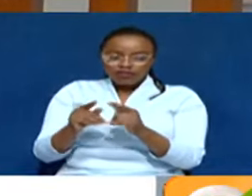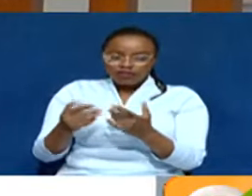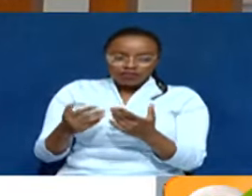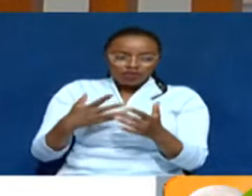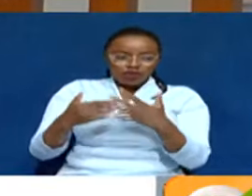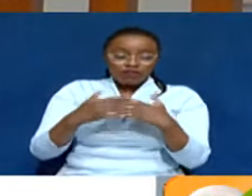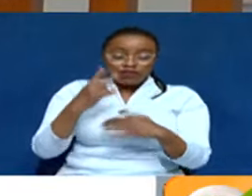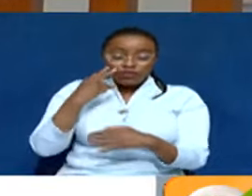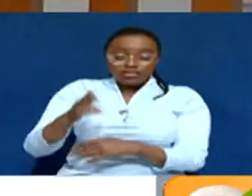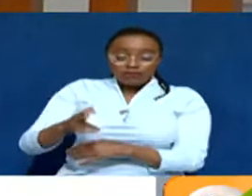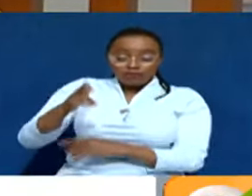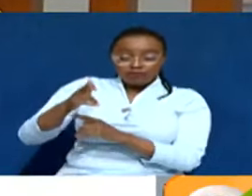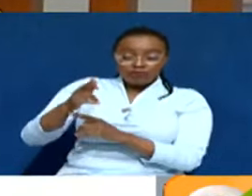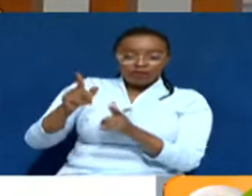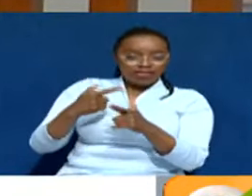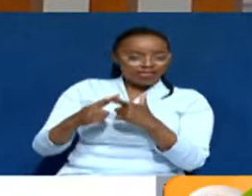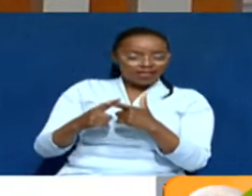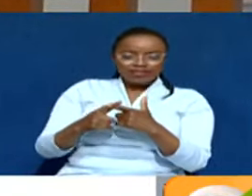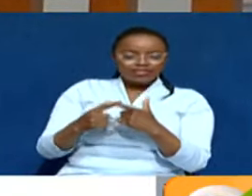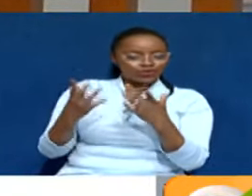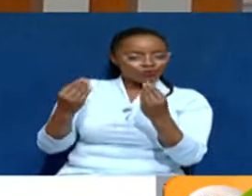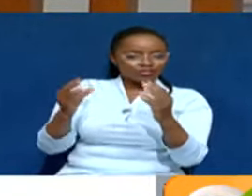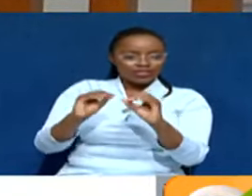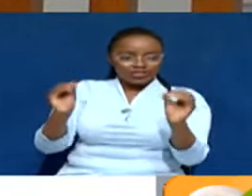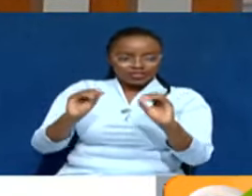nini, ukiona bunduki pale pia usibonga mbaya.